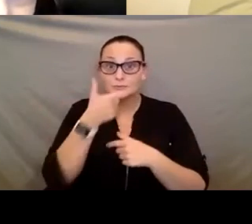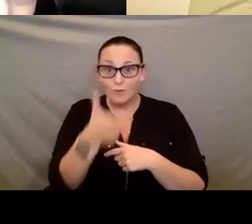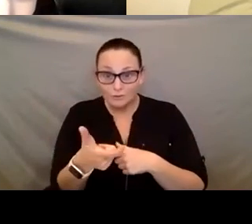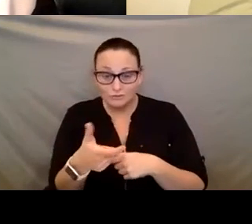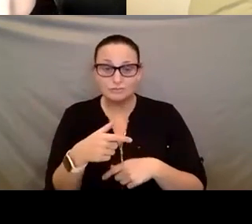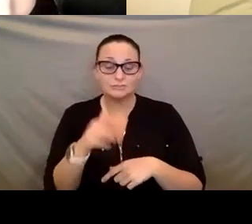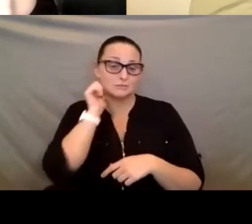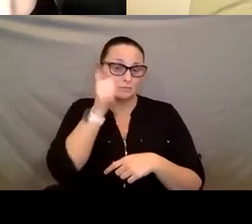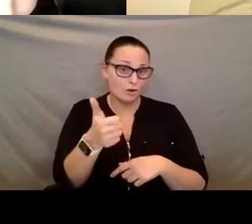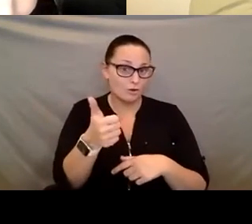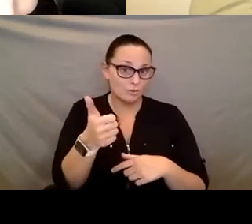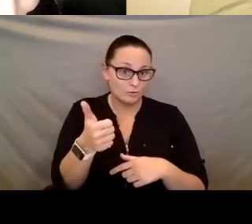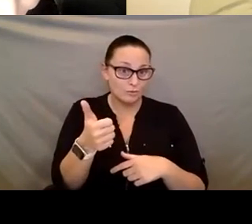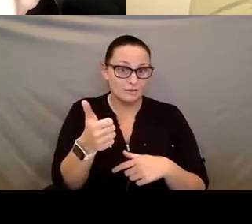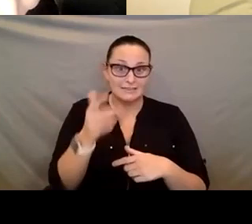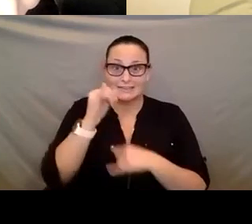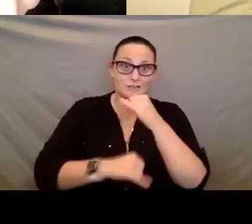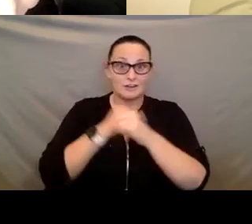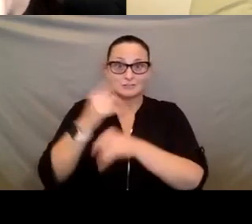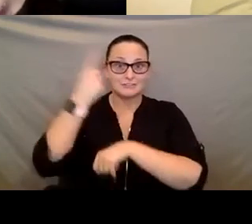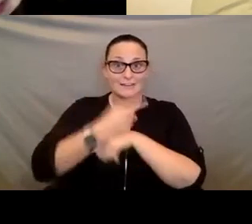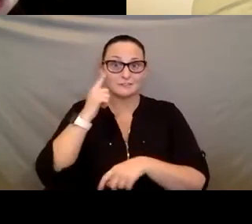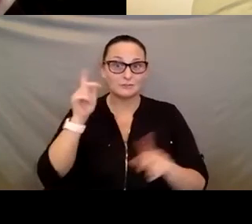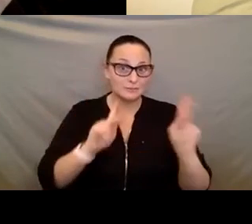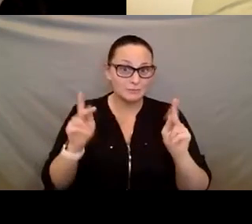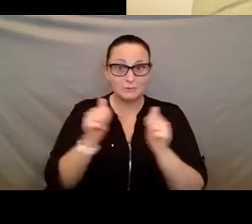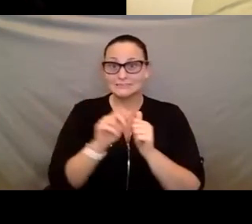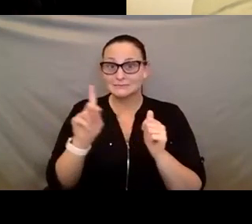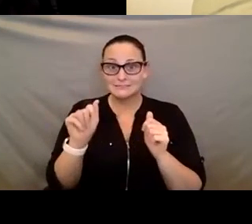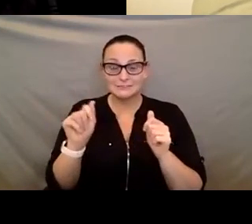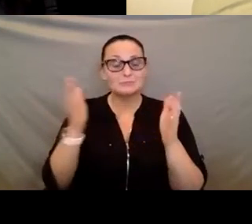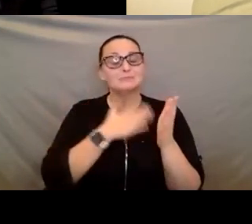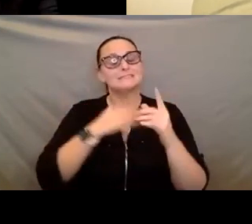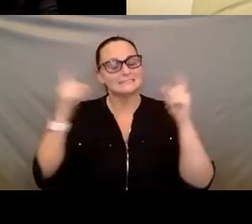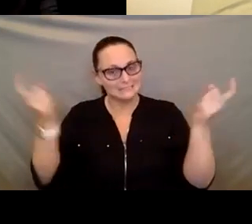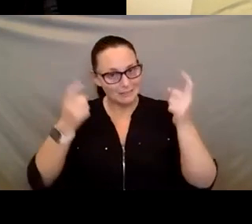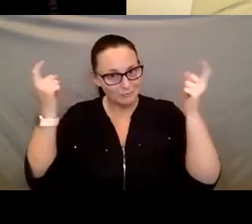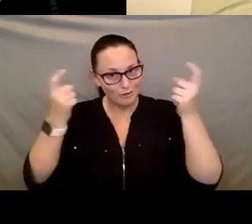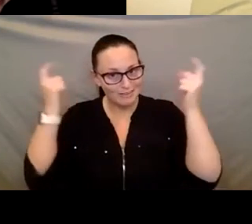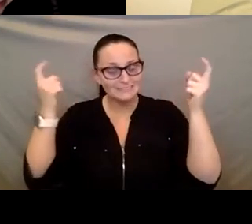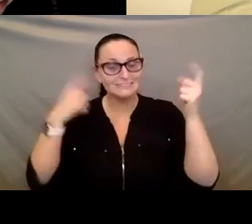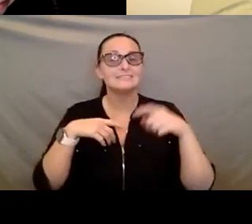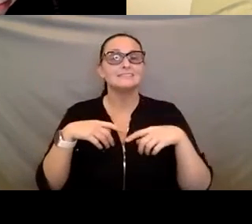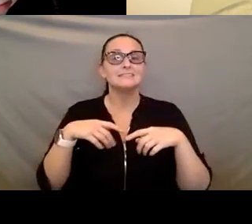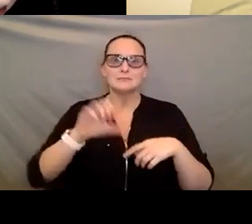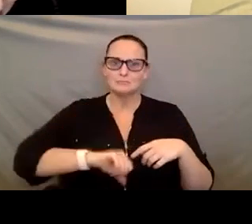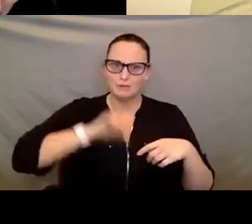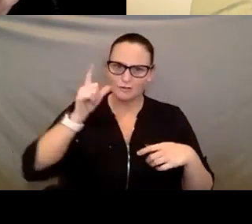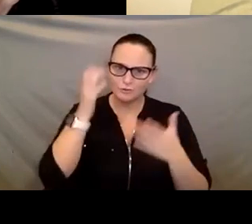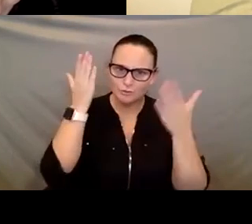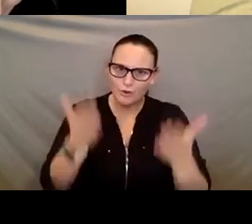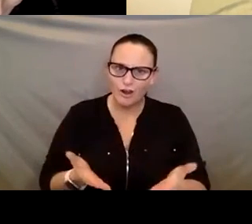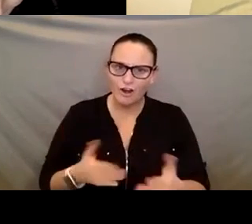this. Tomorrow is the International Day of Persons with Disabilities. So please celebrate and be proud of who you